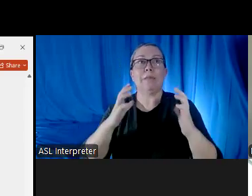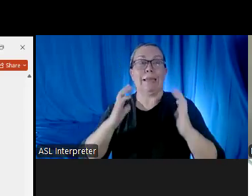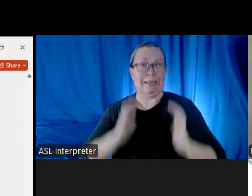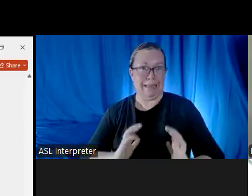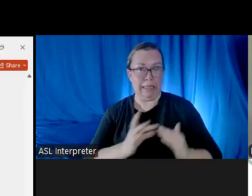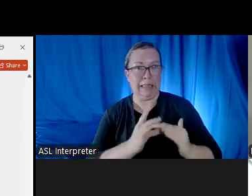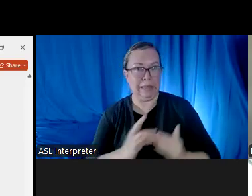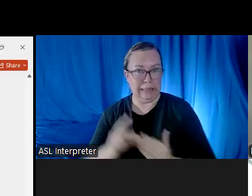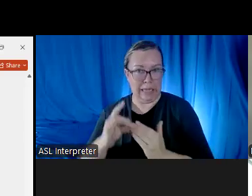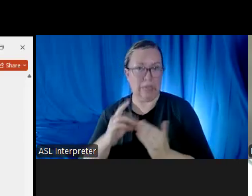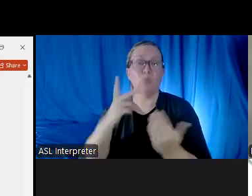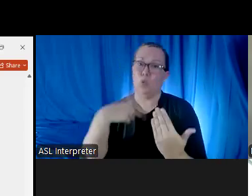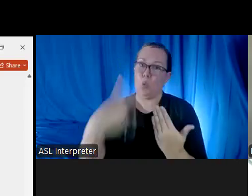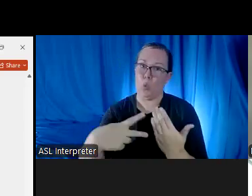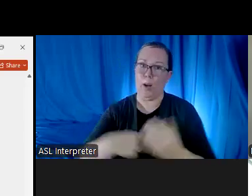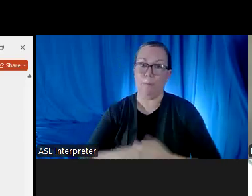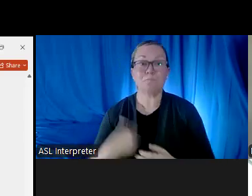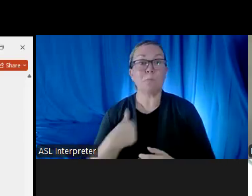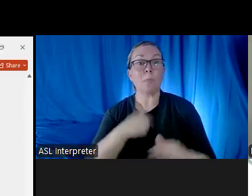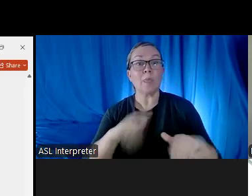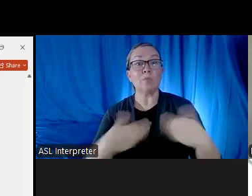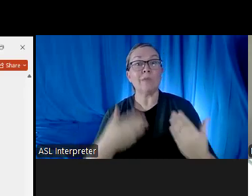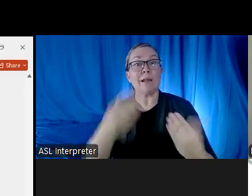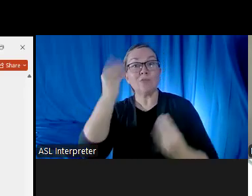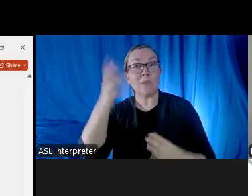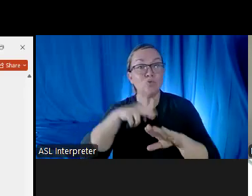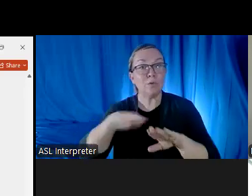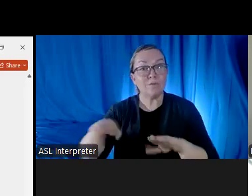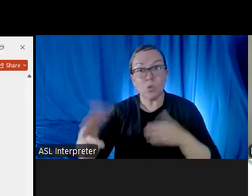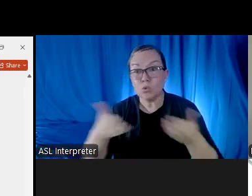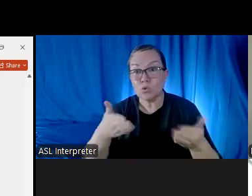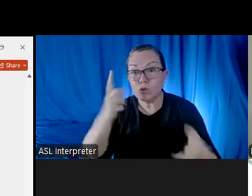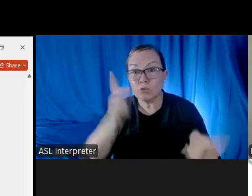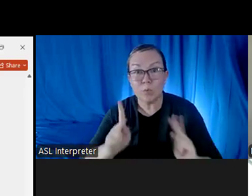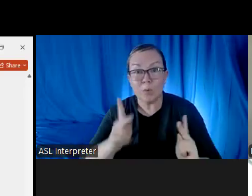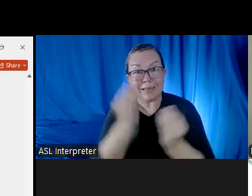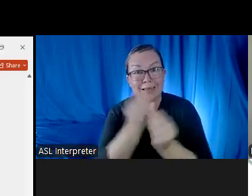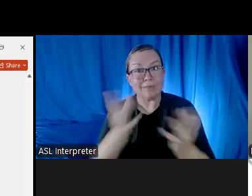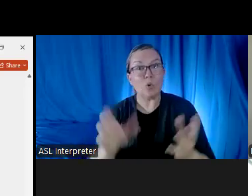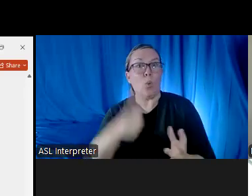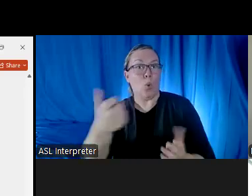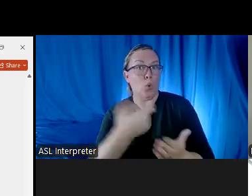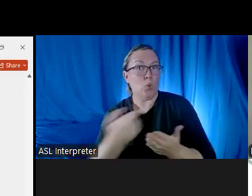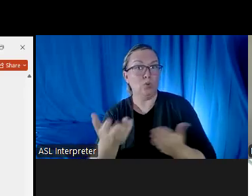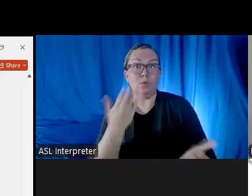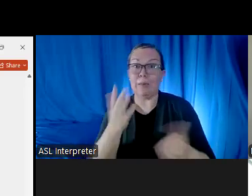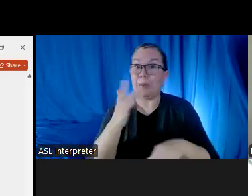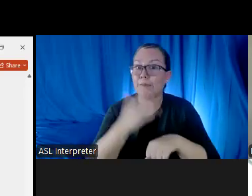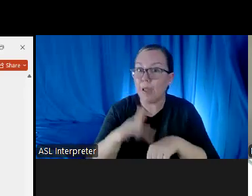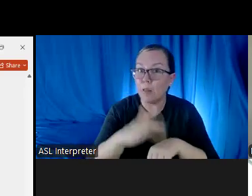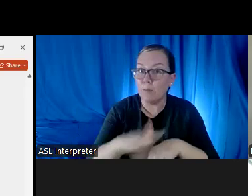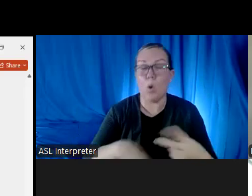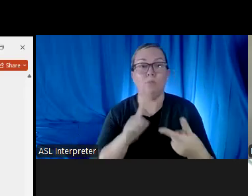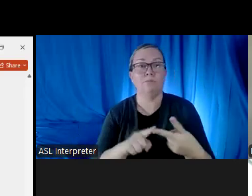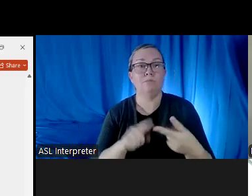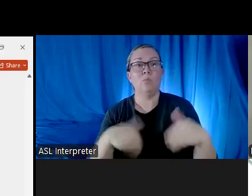directed program. So we provide information and referral services to people, letting them know other resources that might be available to them. We